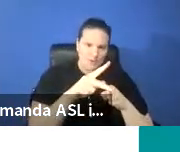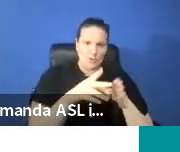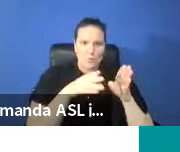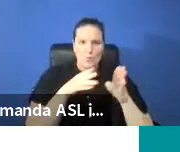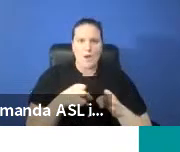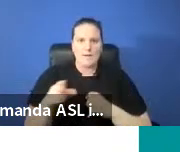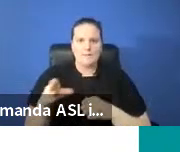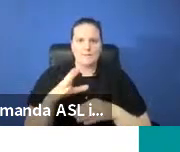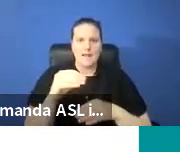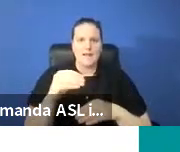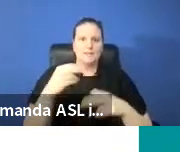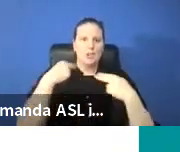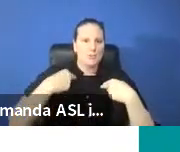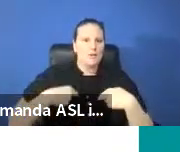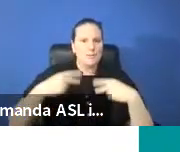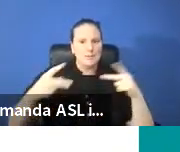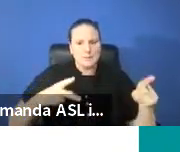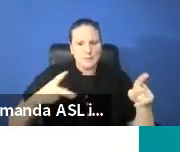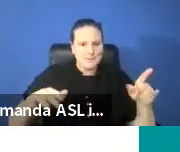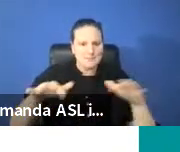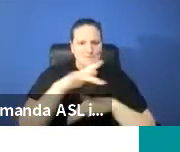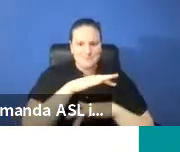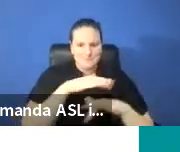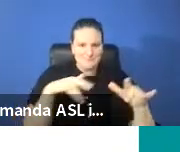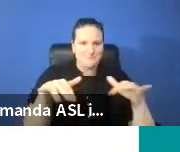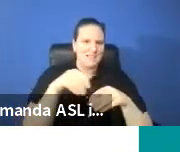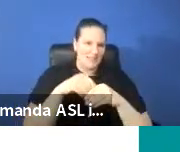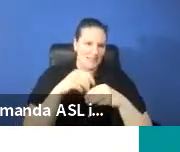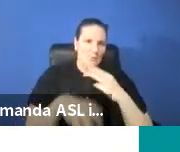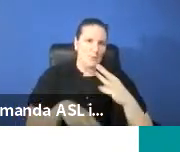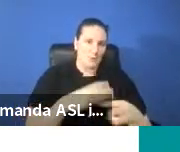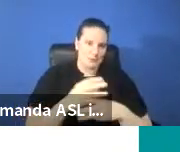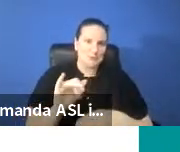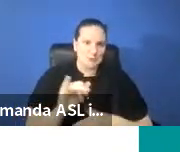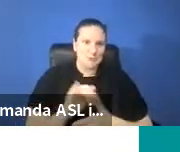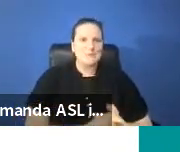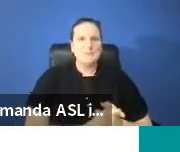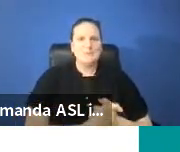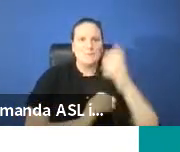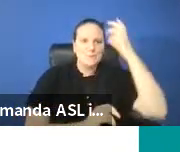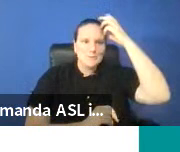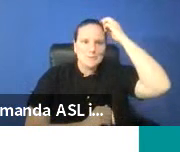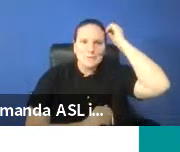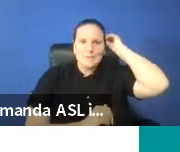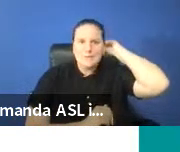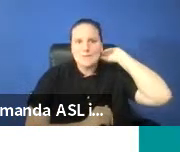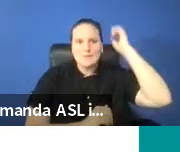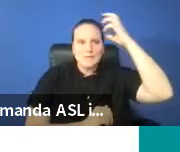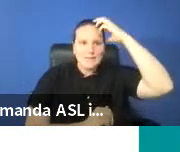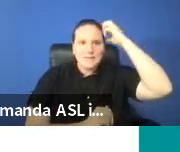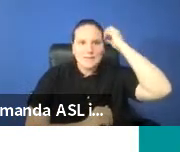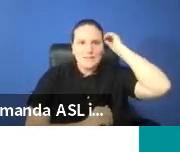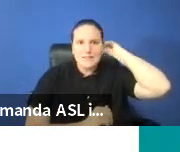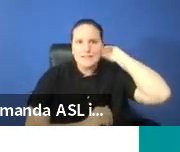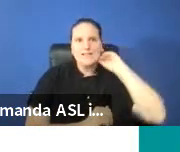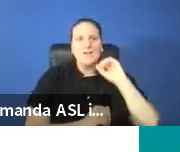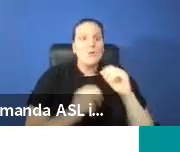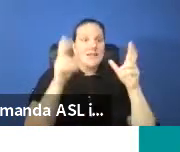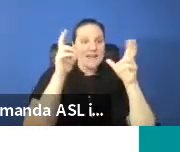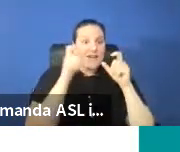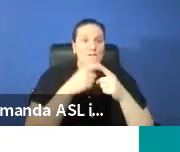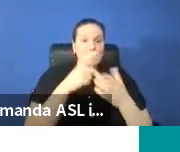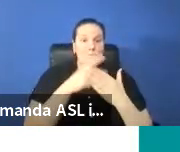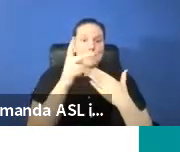and just as human beings walking around or moving around in this world. All right. We get to hear from our